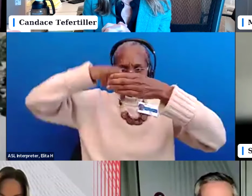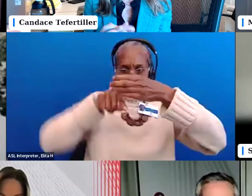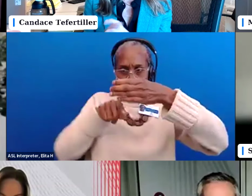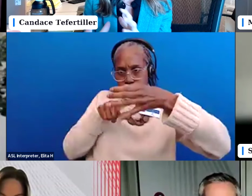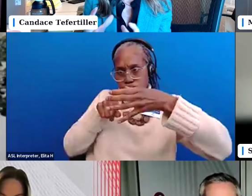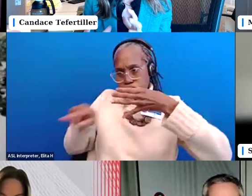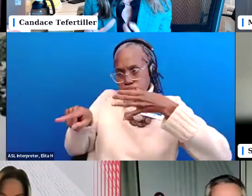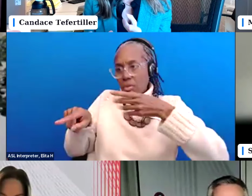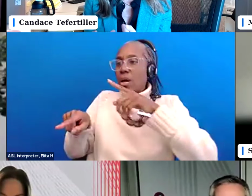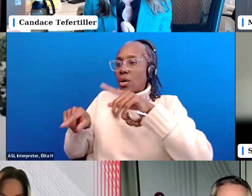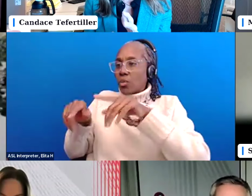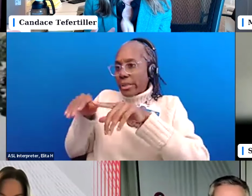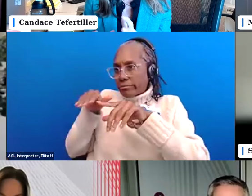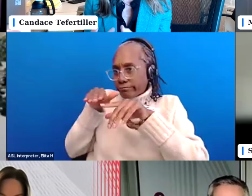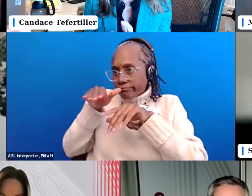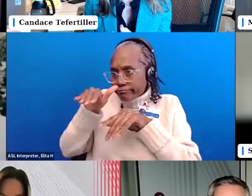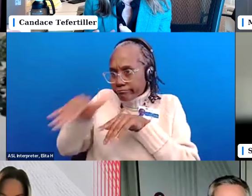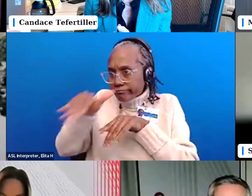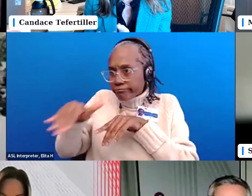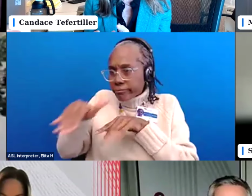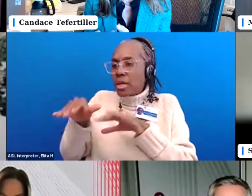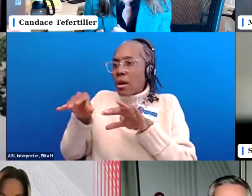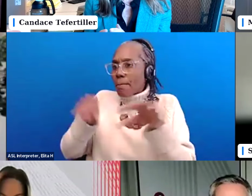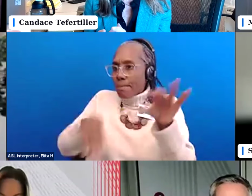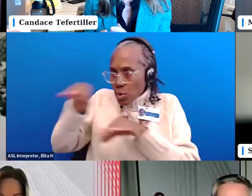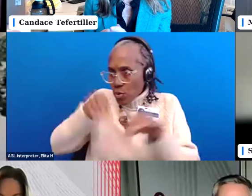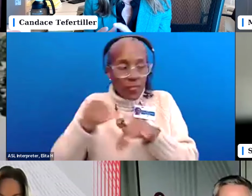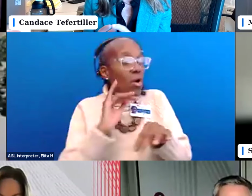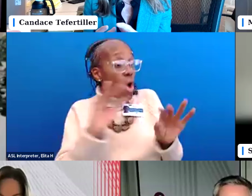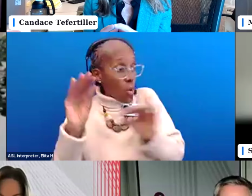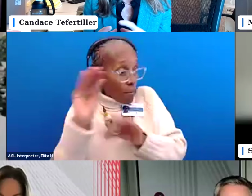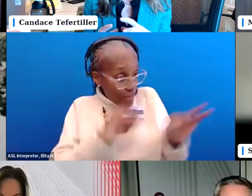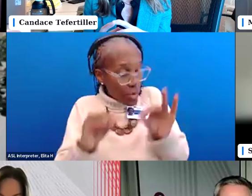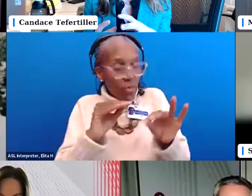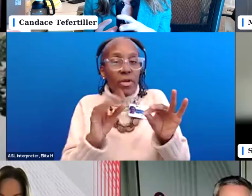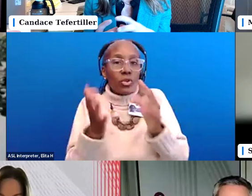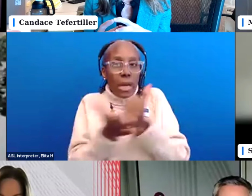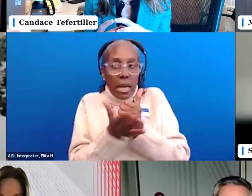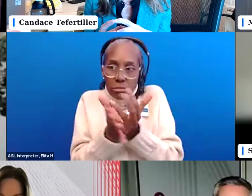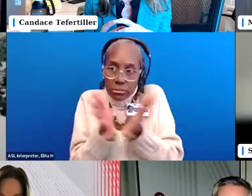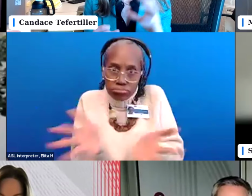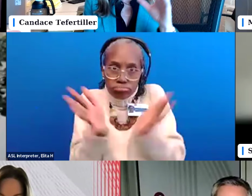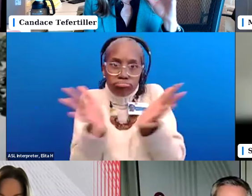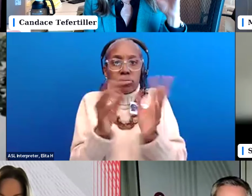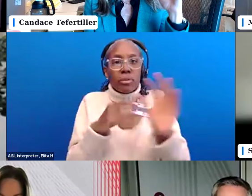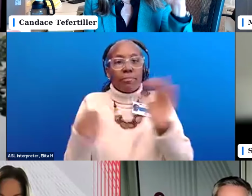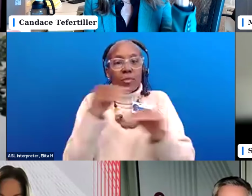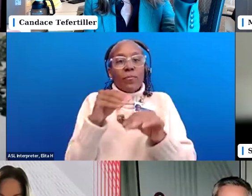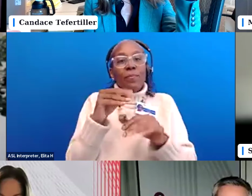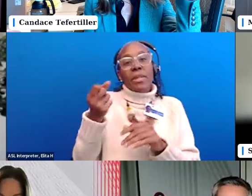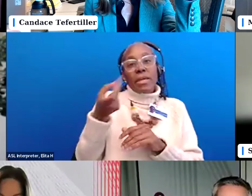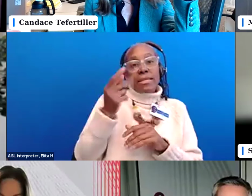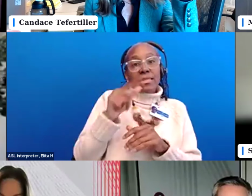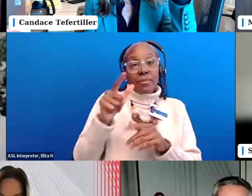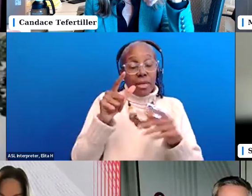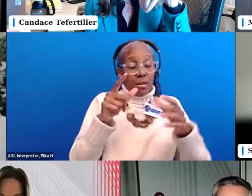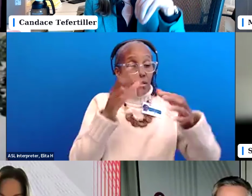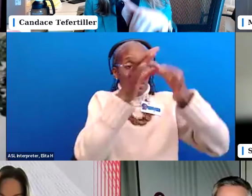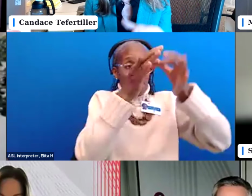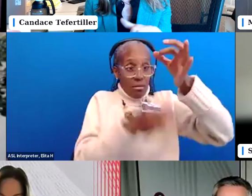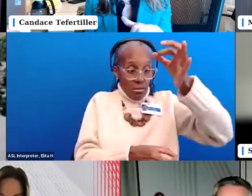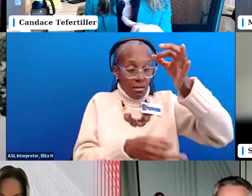movement. And so I think the clearest and simplest way to think about it is that spinal stimulation is about movement driven